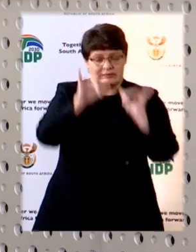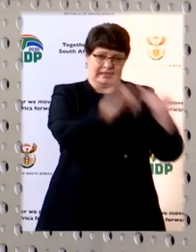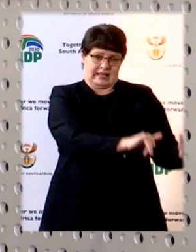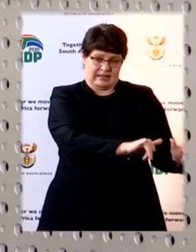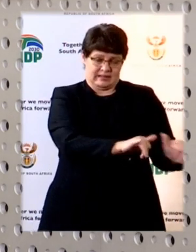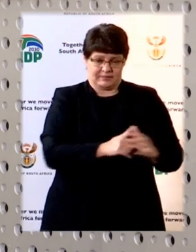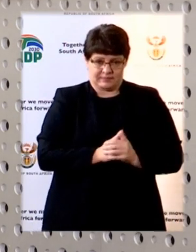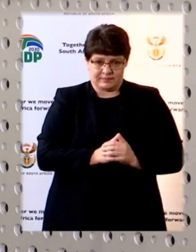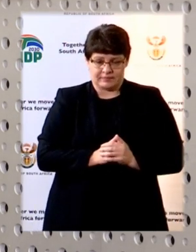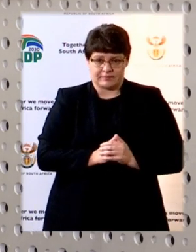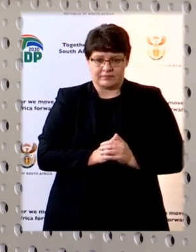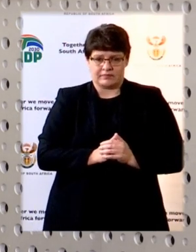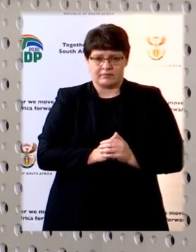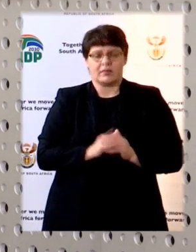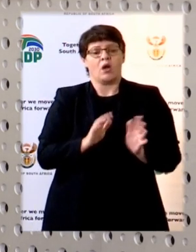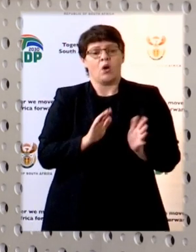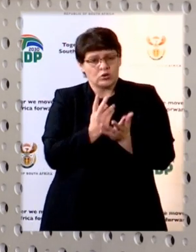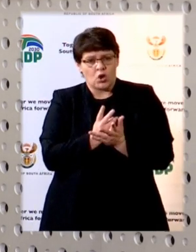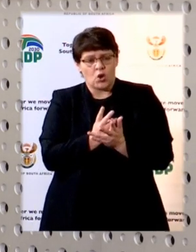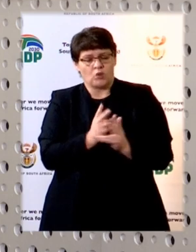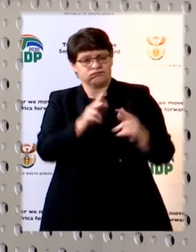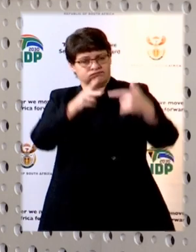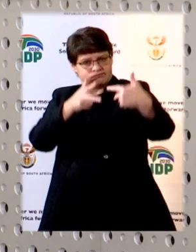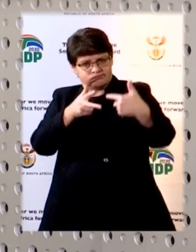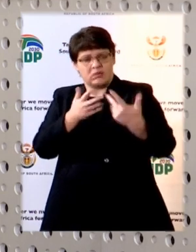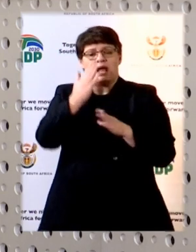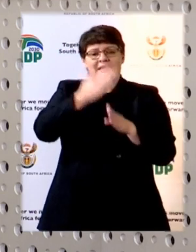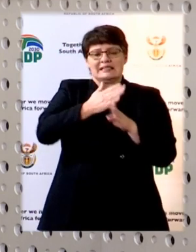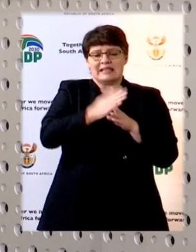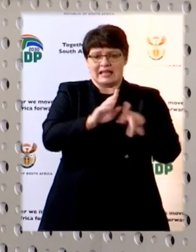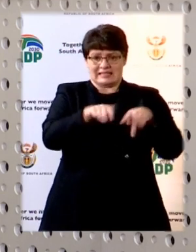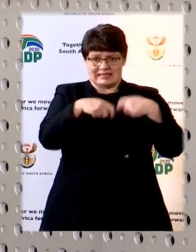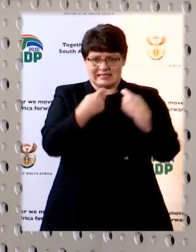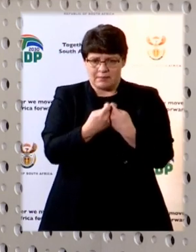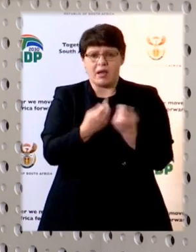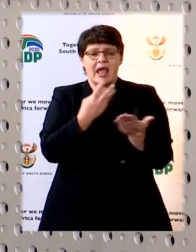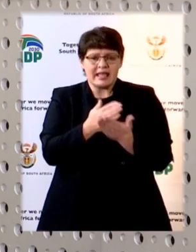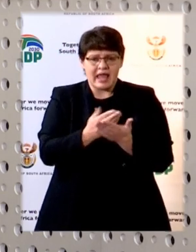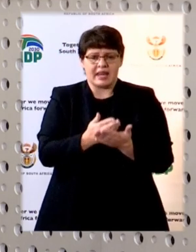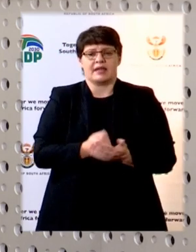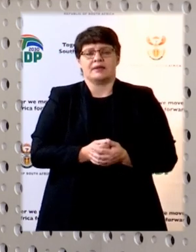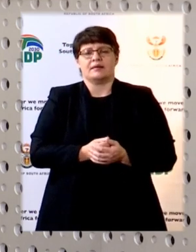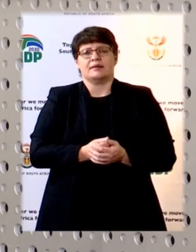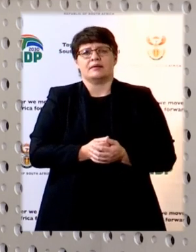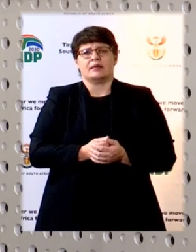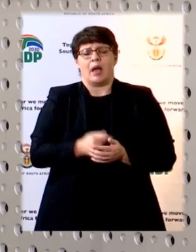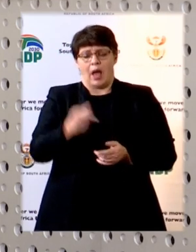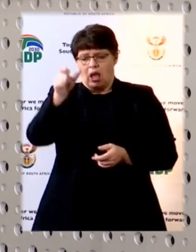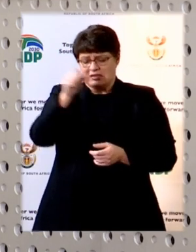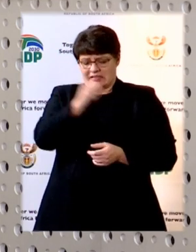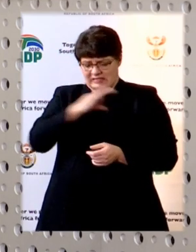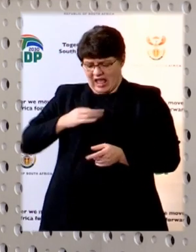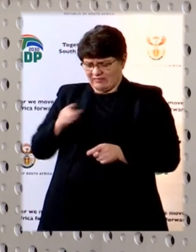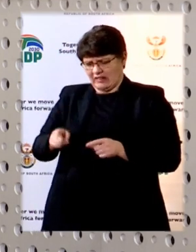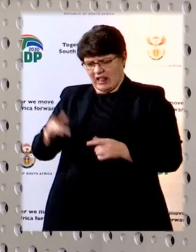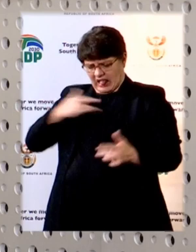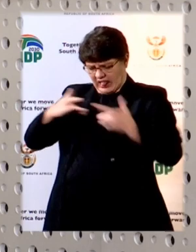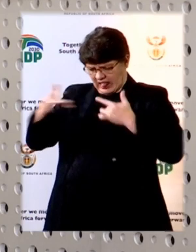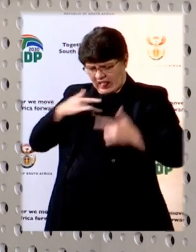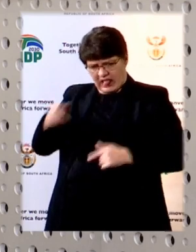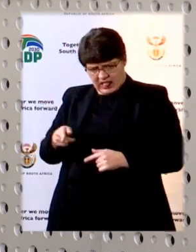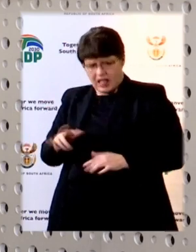developing emergency communication plans, including a task team for answering workers' concerns and